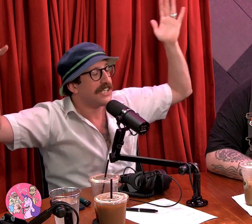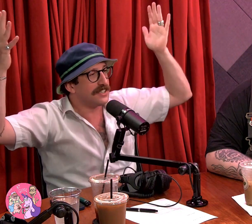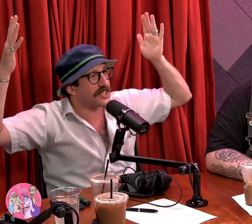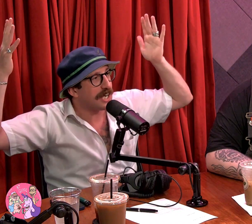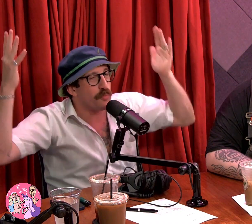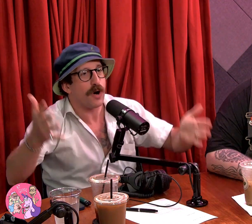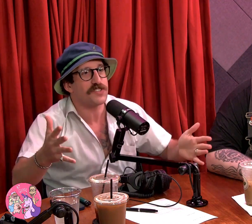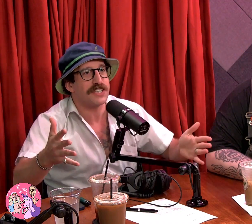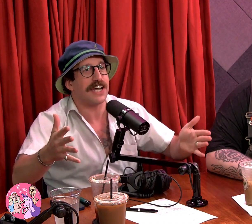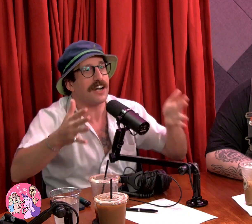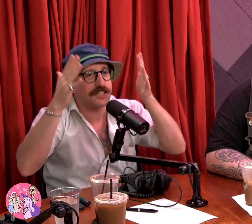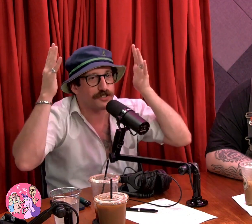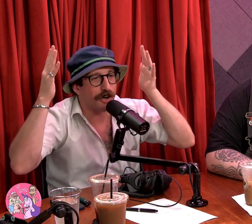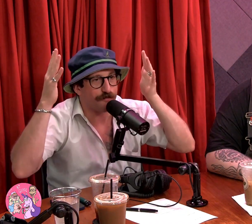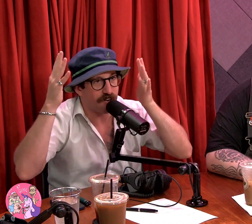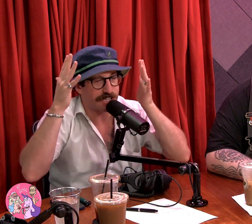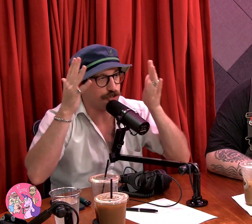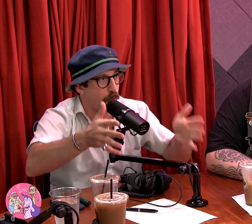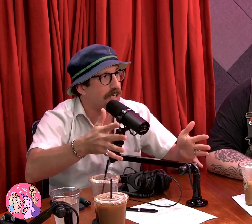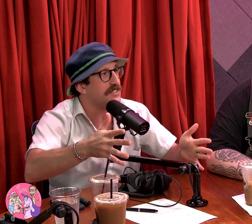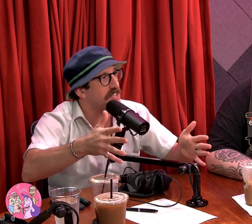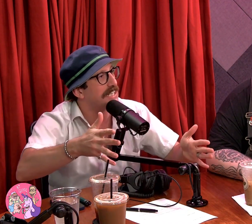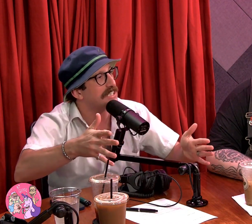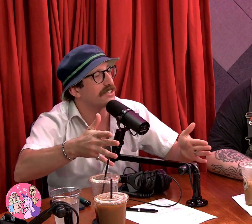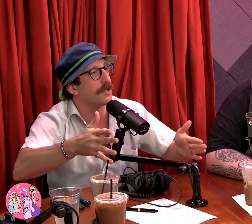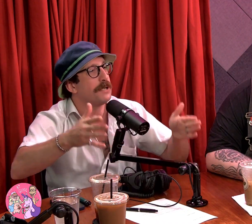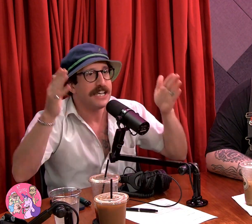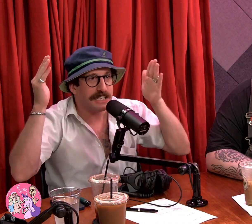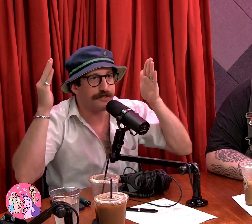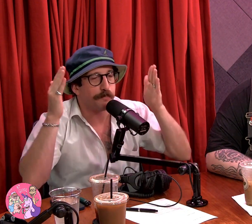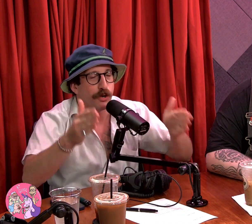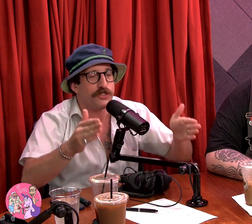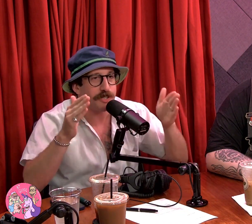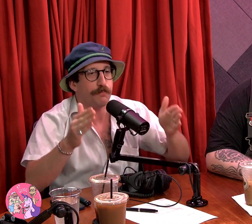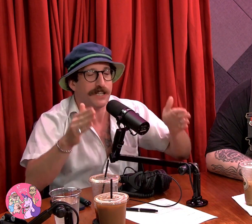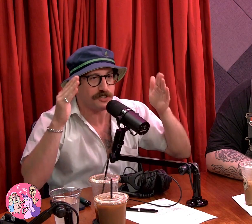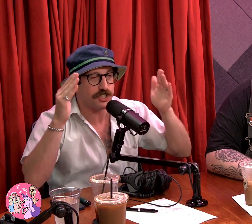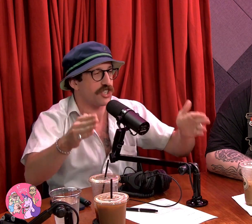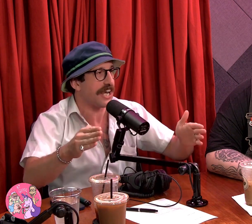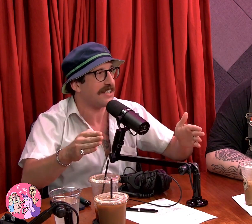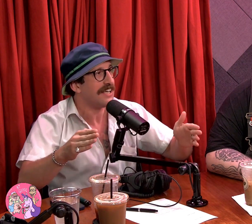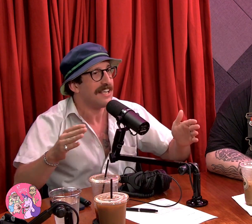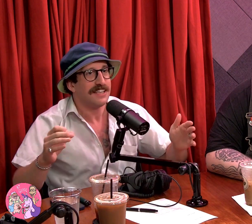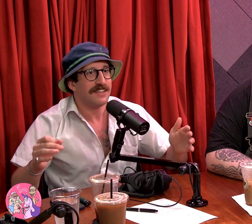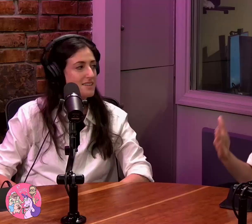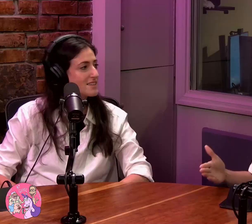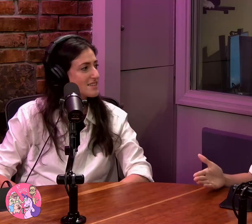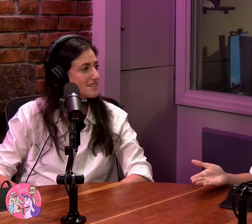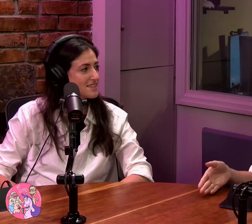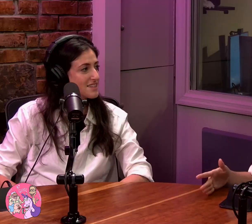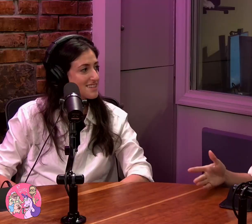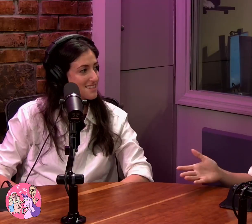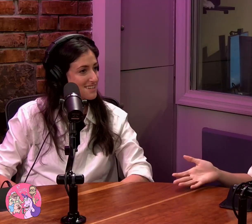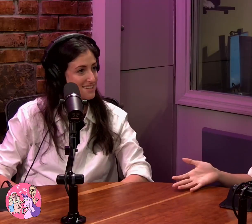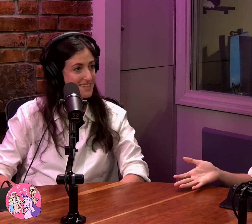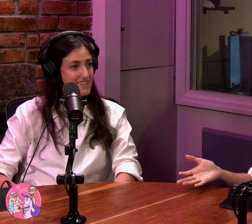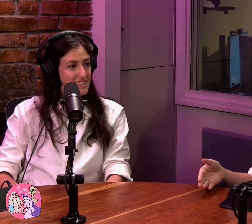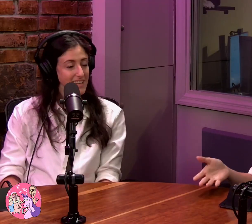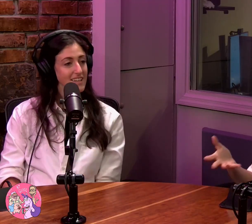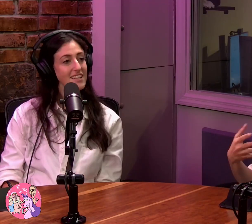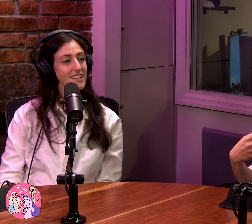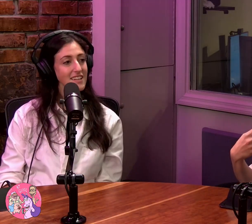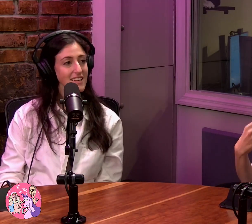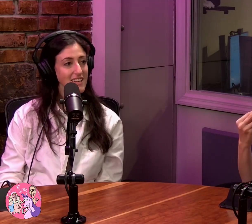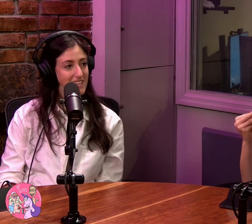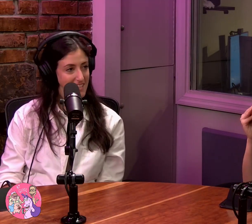love. This guy wasn't there. He saw a fucking 20-second clip. He's a pussy piece of shit. I mean, you would think that a woman who's dedicated her life to